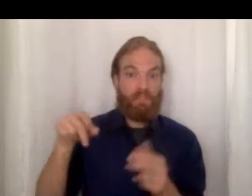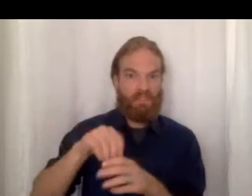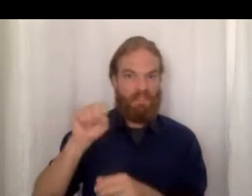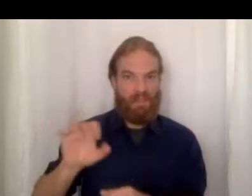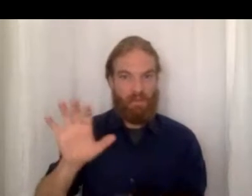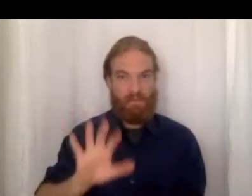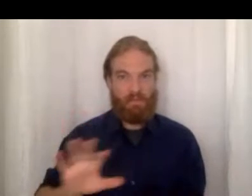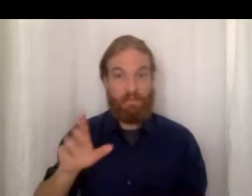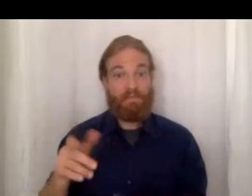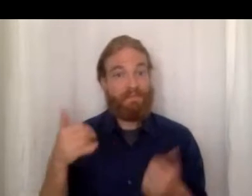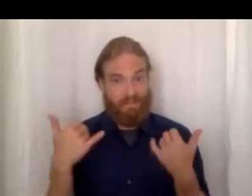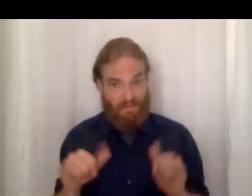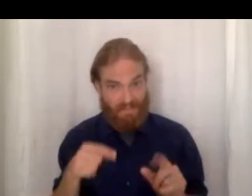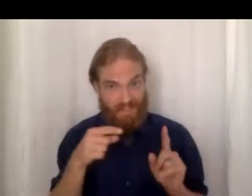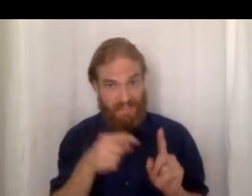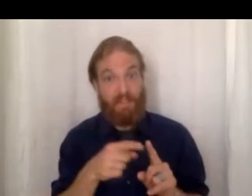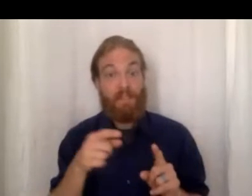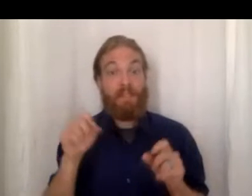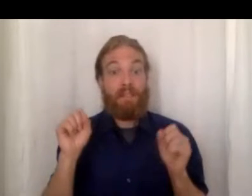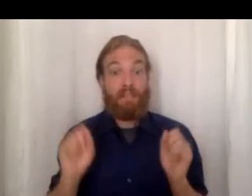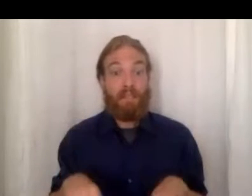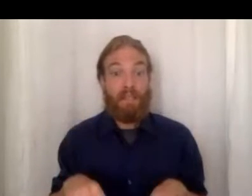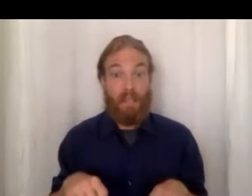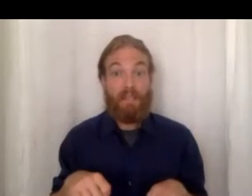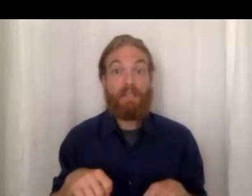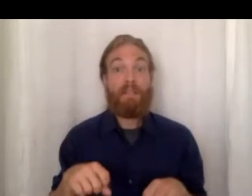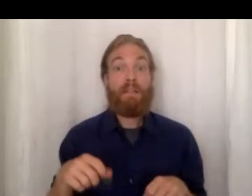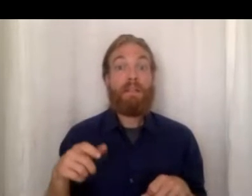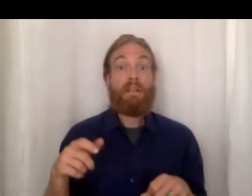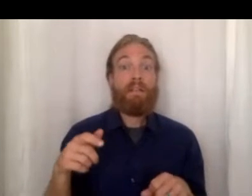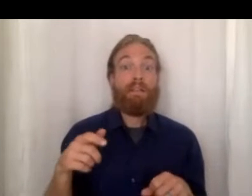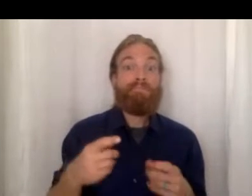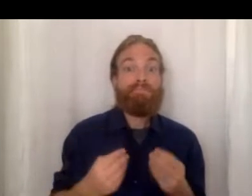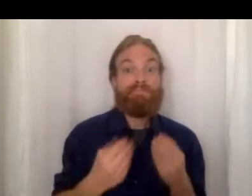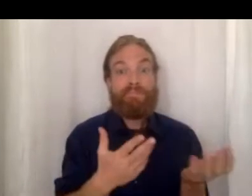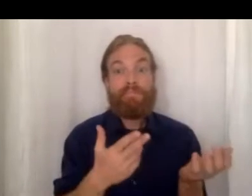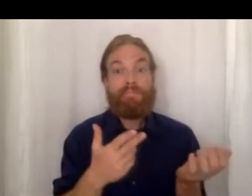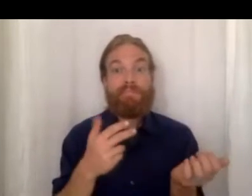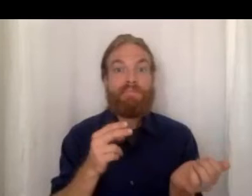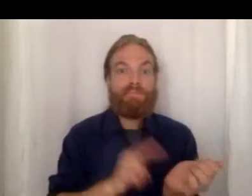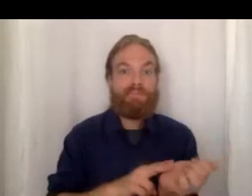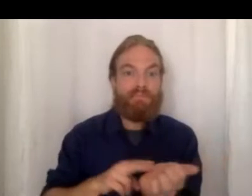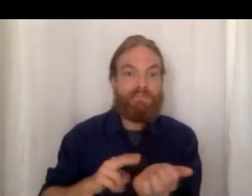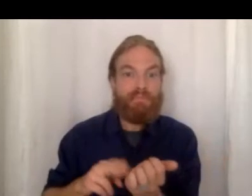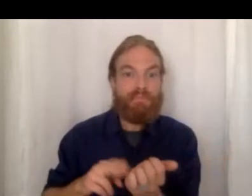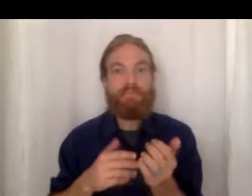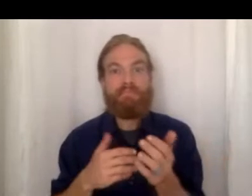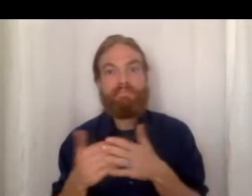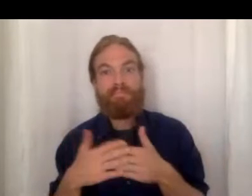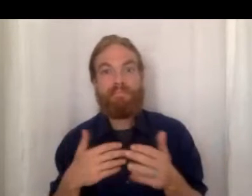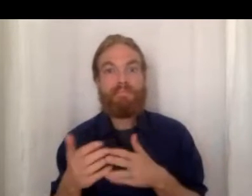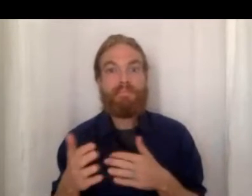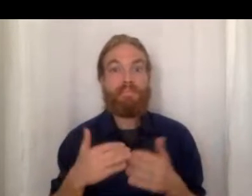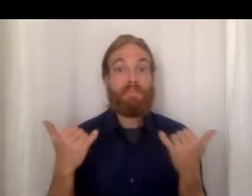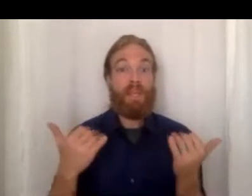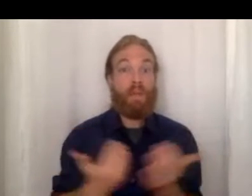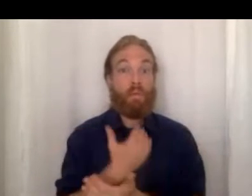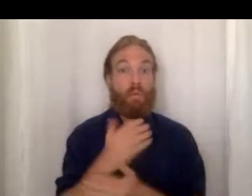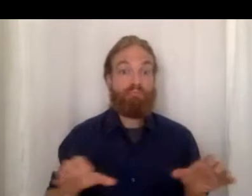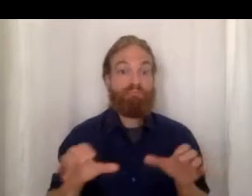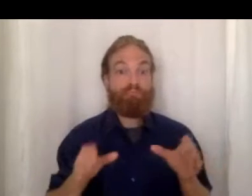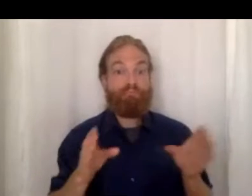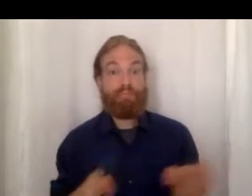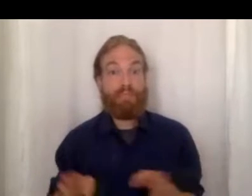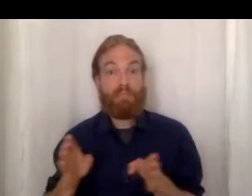as we need based on demand. So we are doing planning right now for the potential of an increased demand for